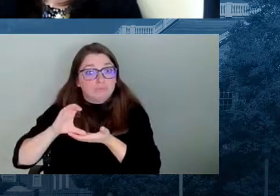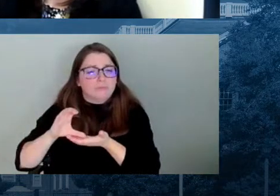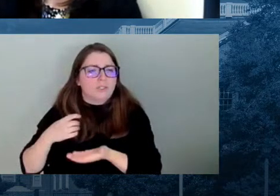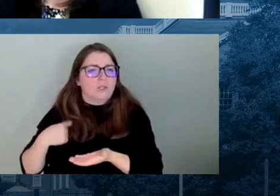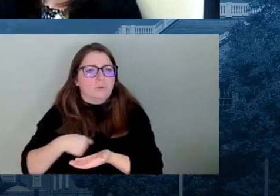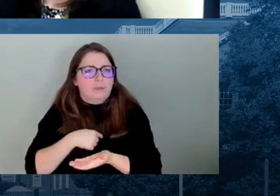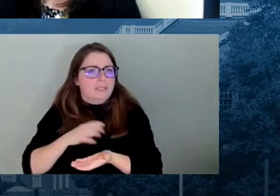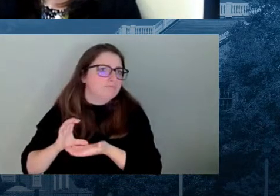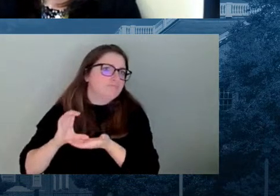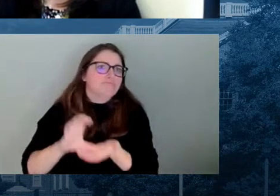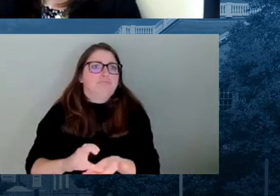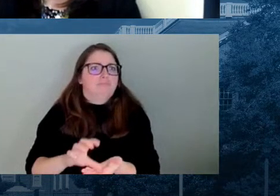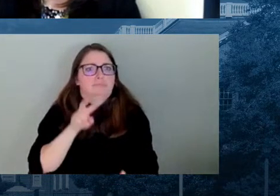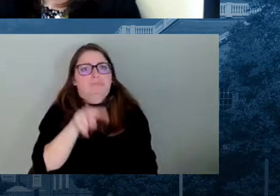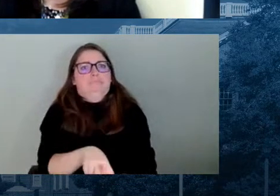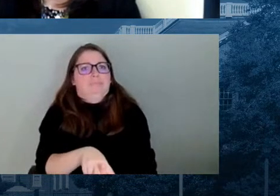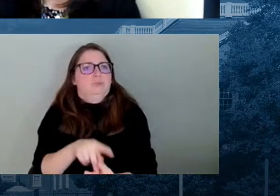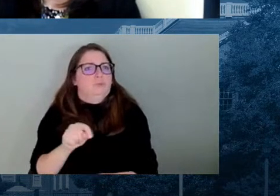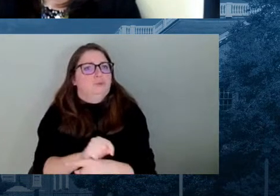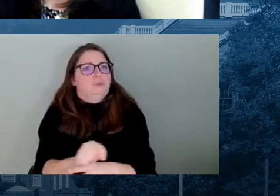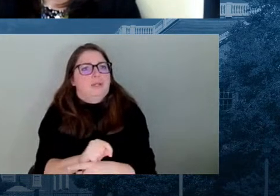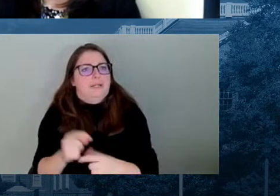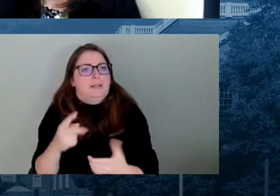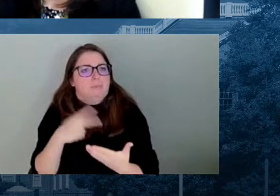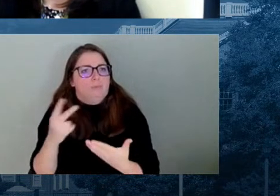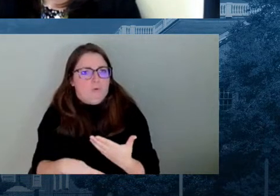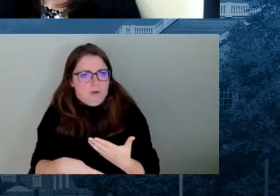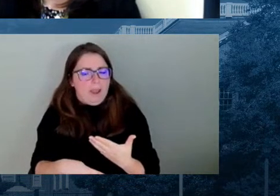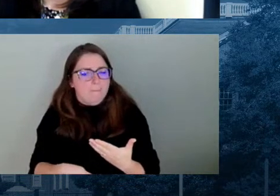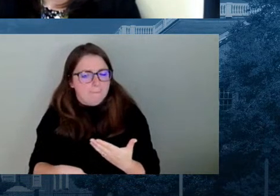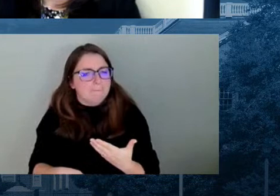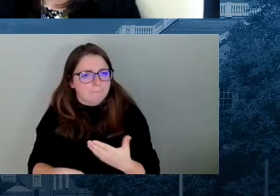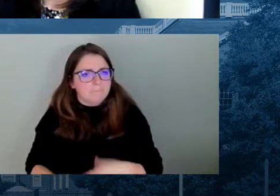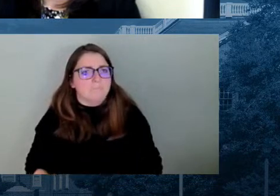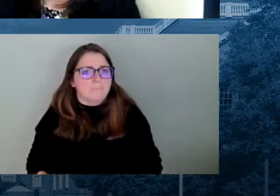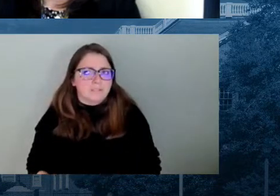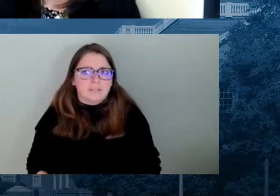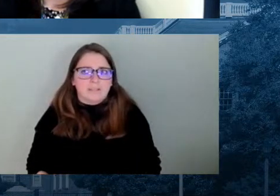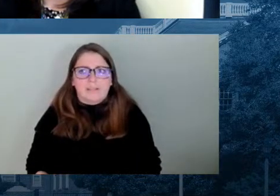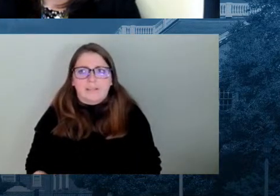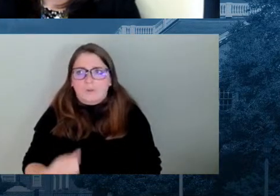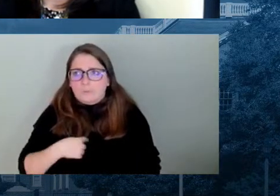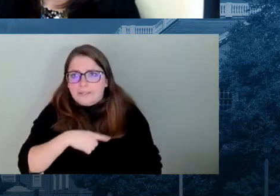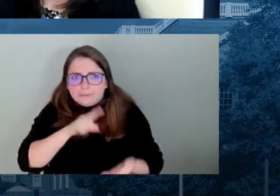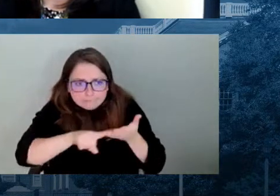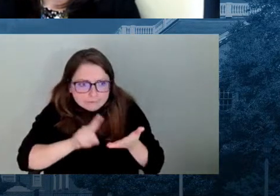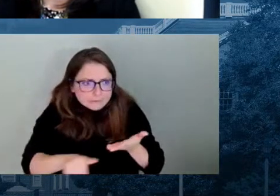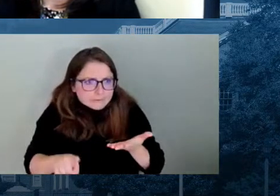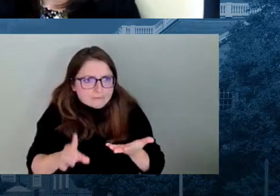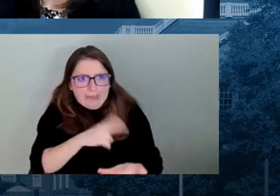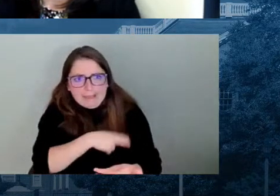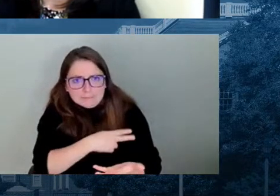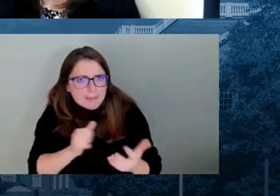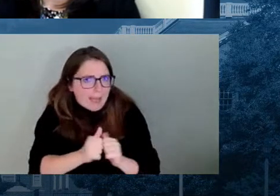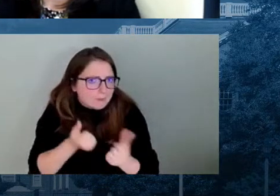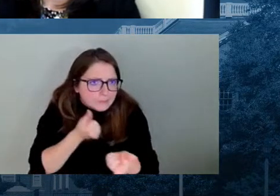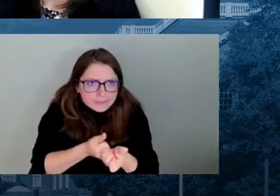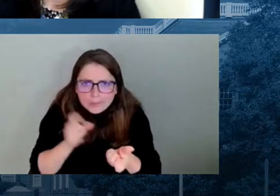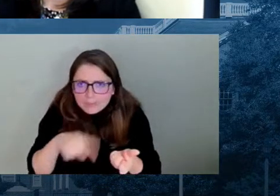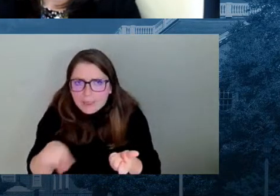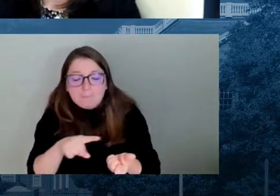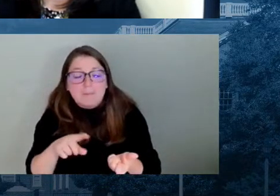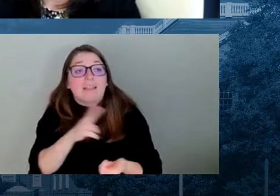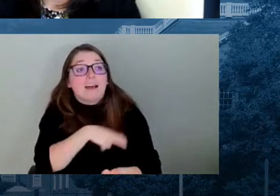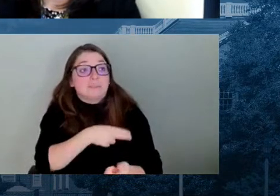and other ways of getting assistance to the hospitals. They've created incentives themselves. I know